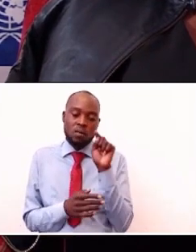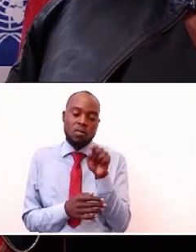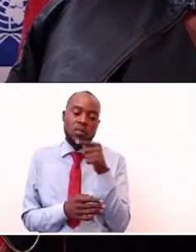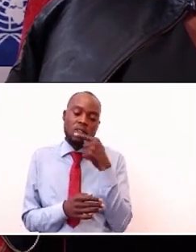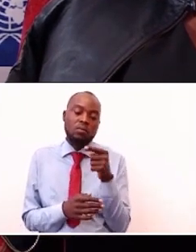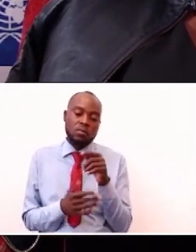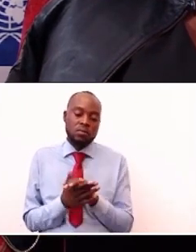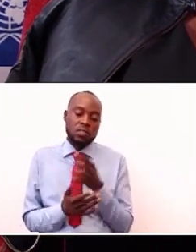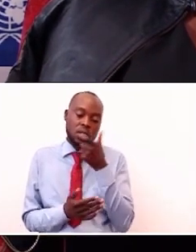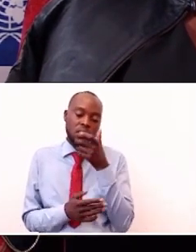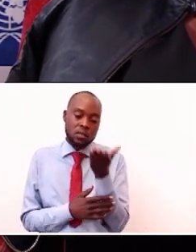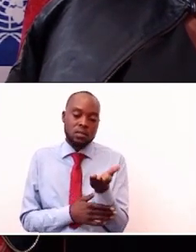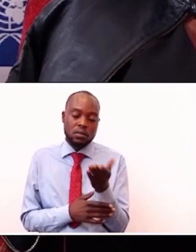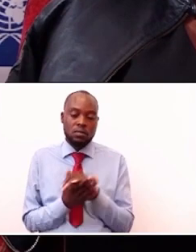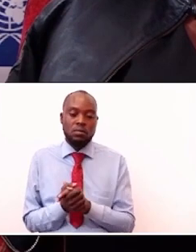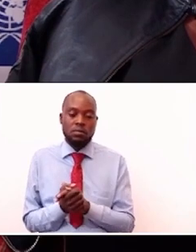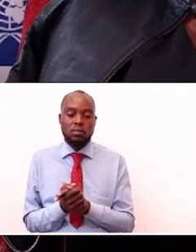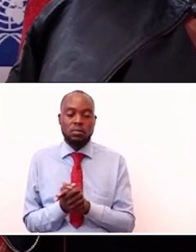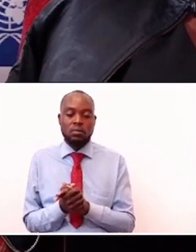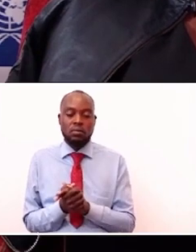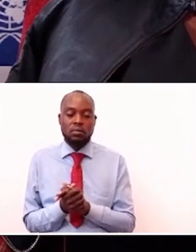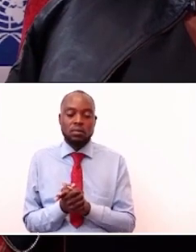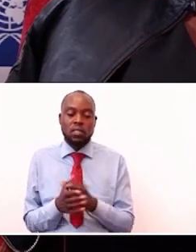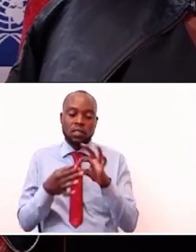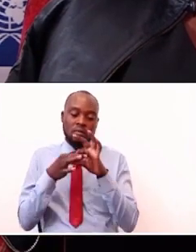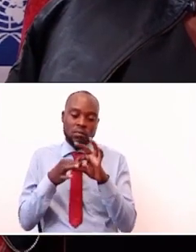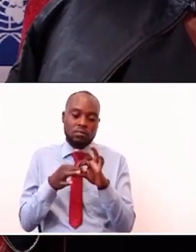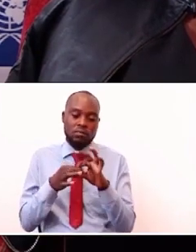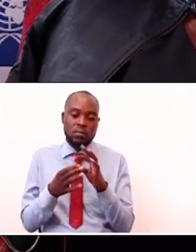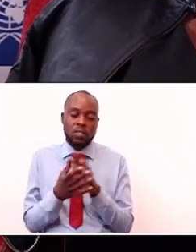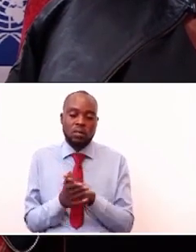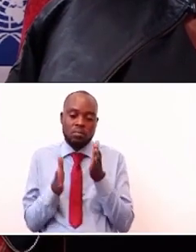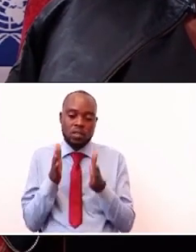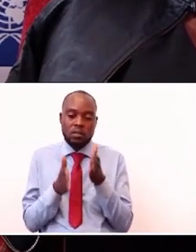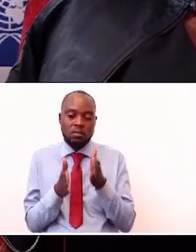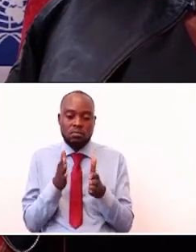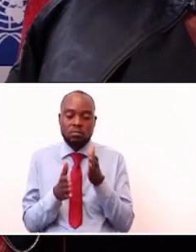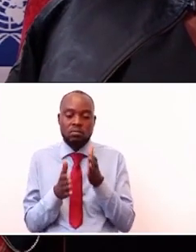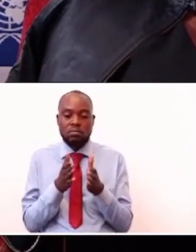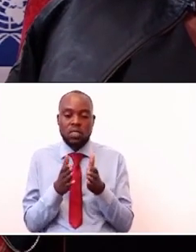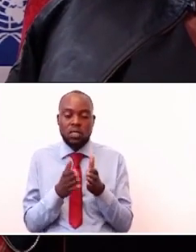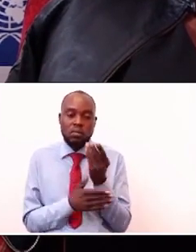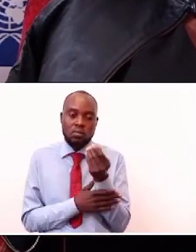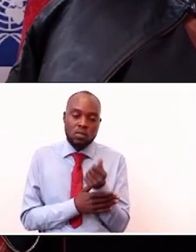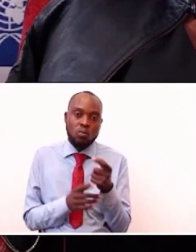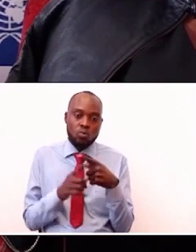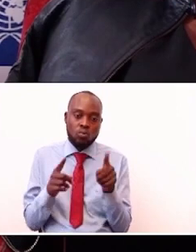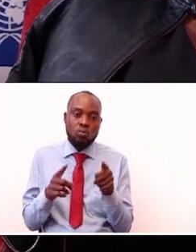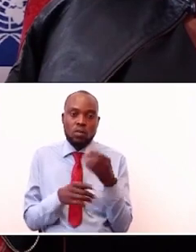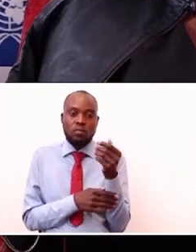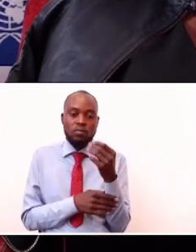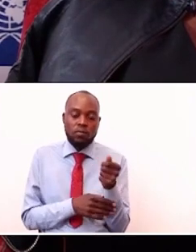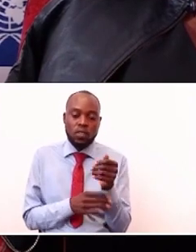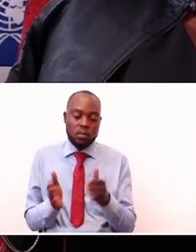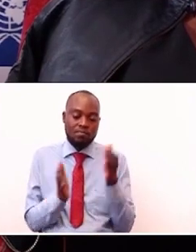these issues are interconnected. They're interconnected between the real economy and the financial sector.